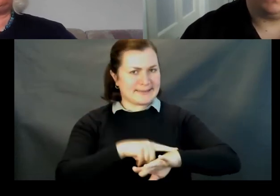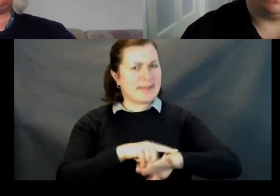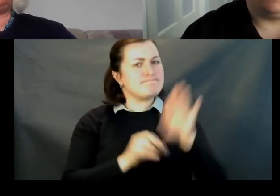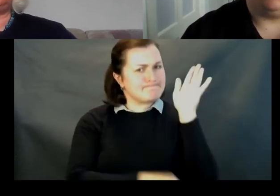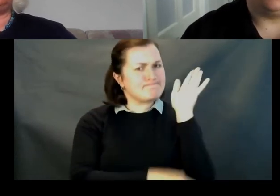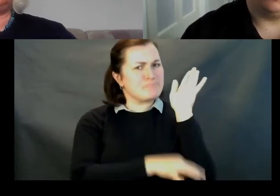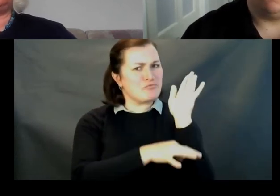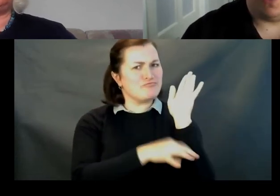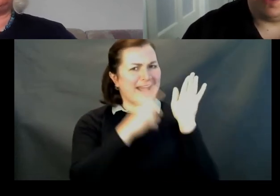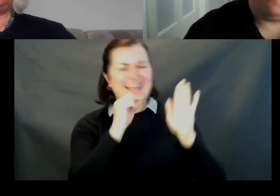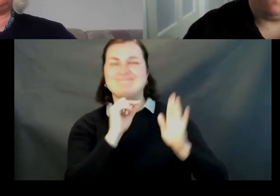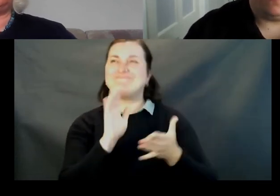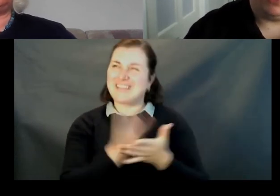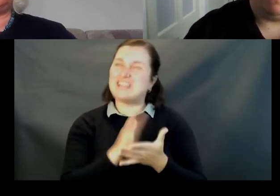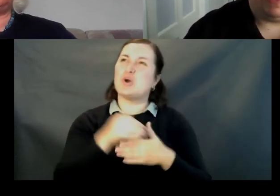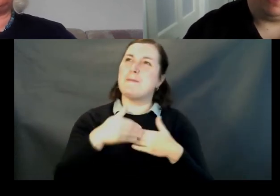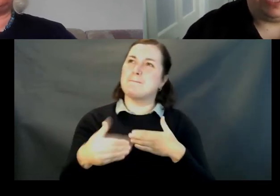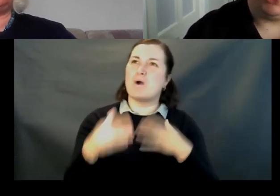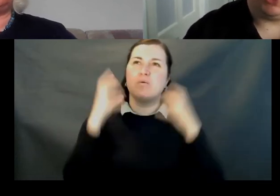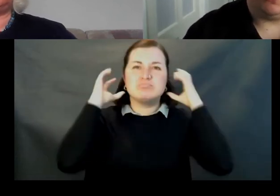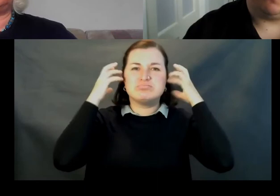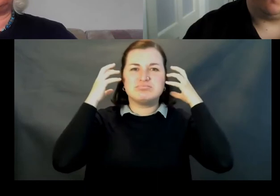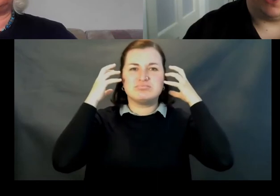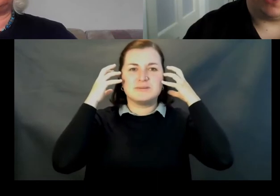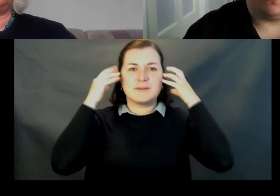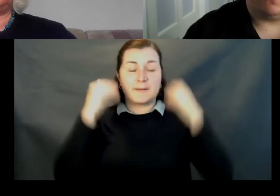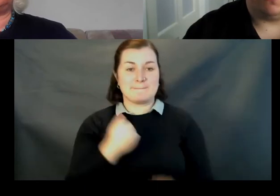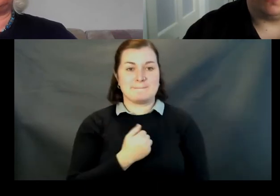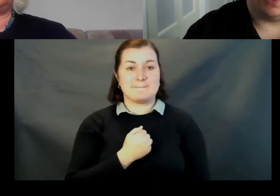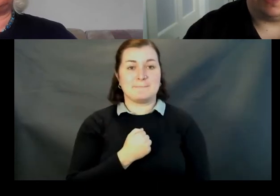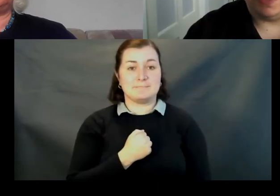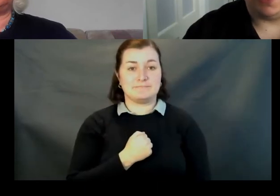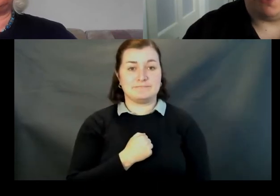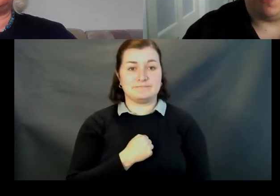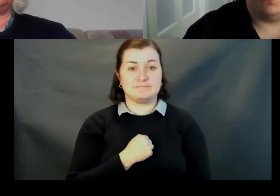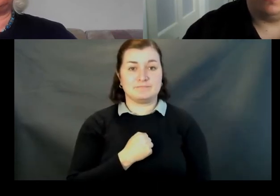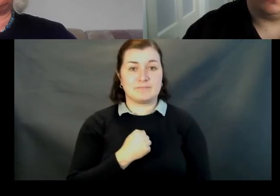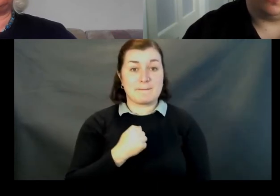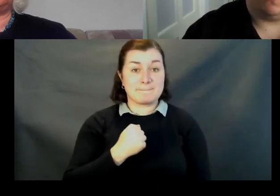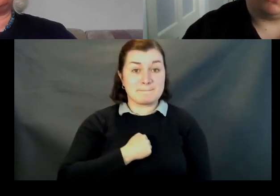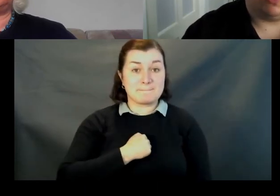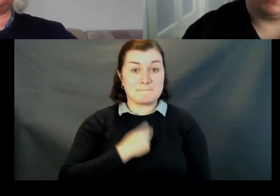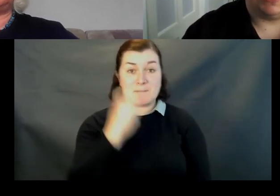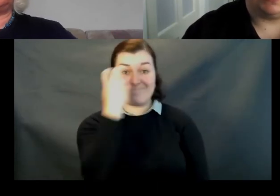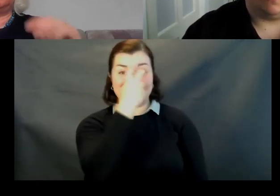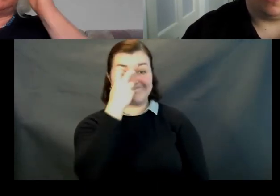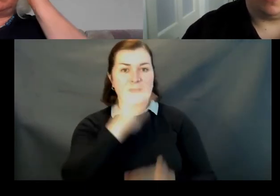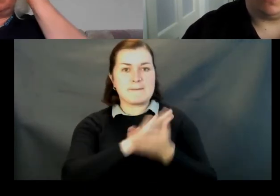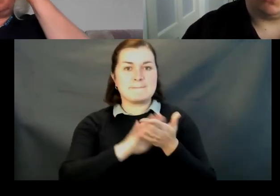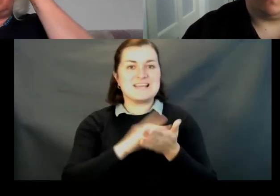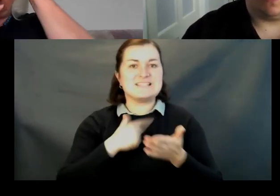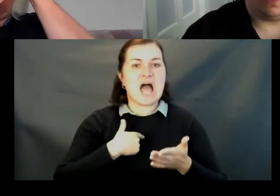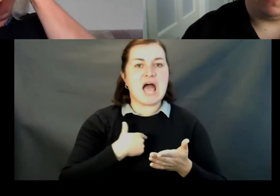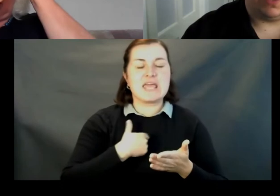more. With my level of visual impairment, I actually do use a telescope, so I try and sit somewhere